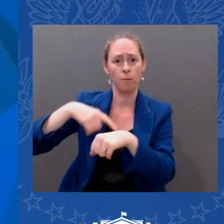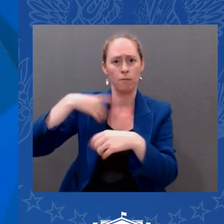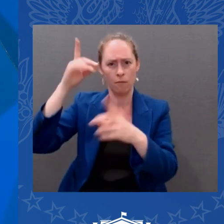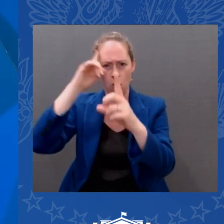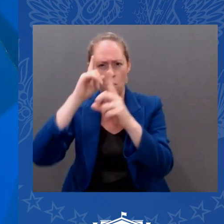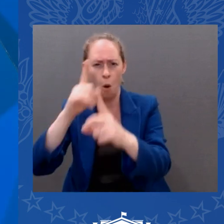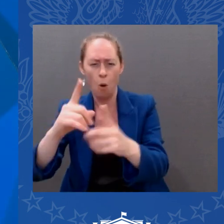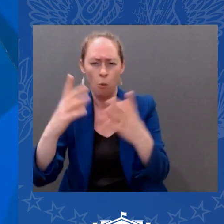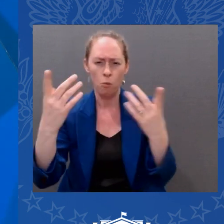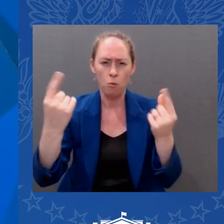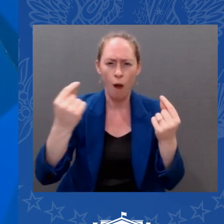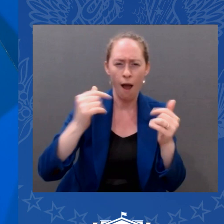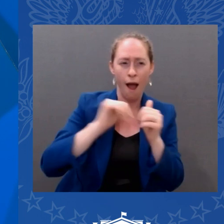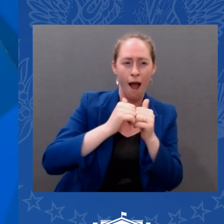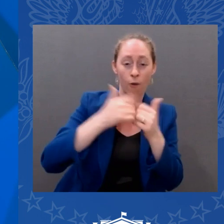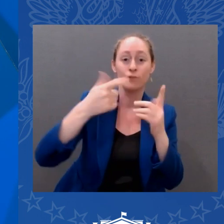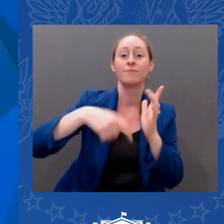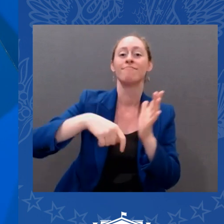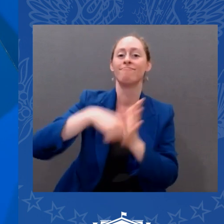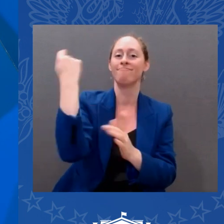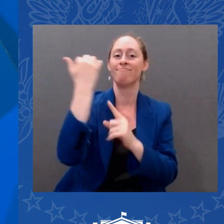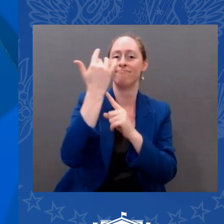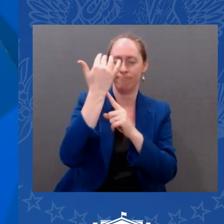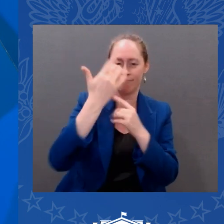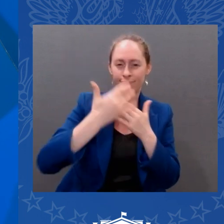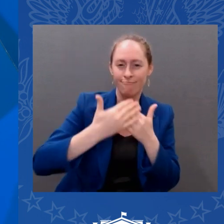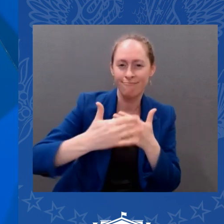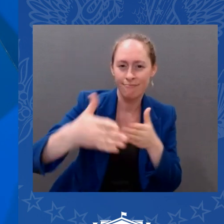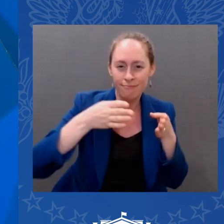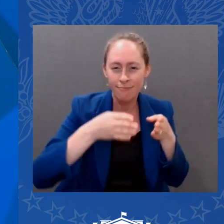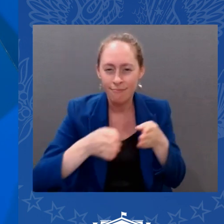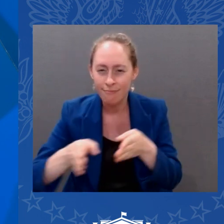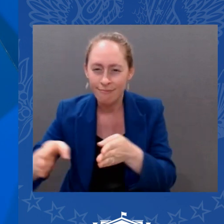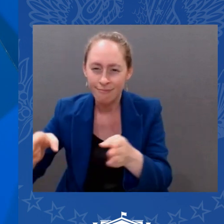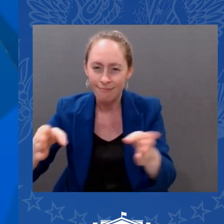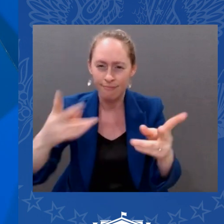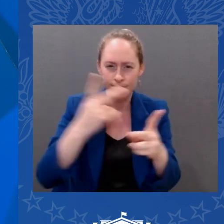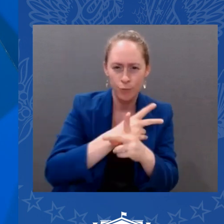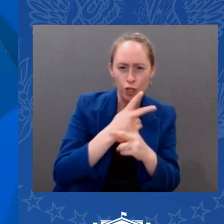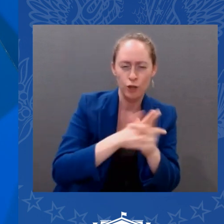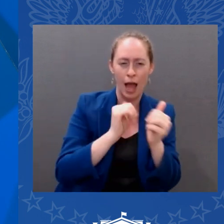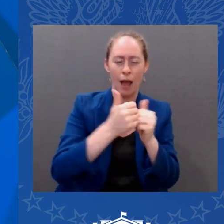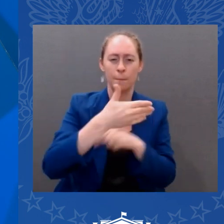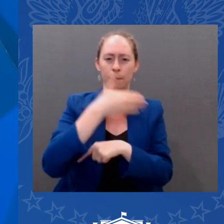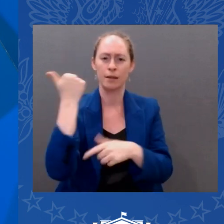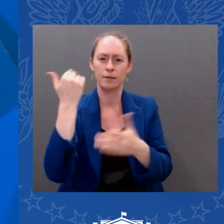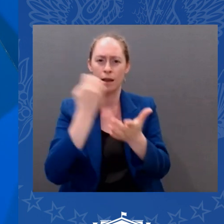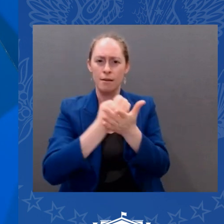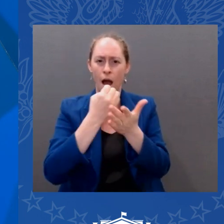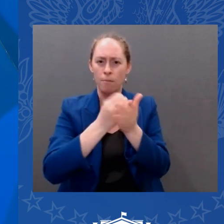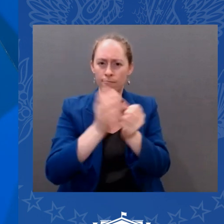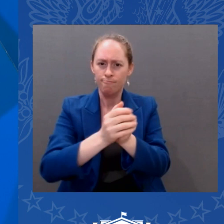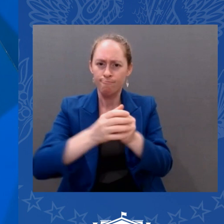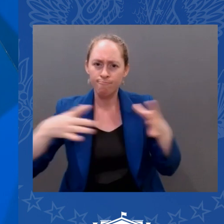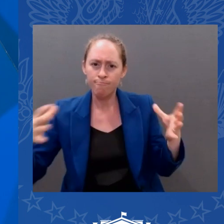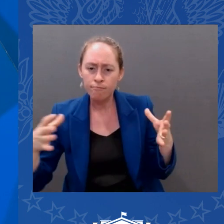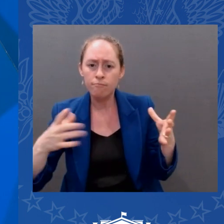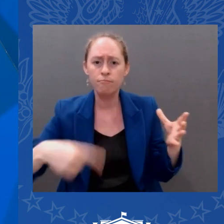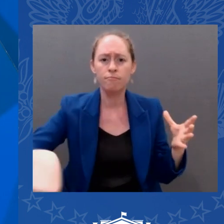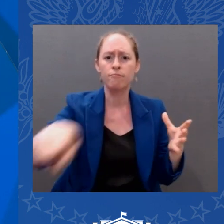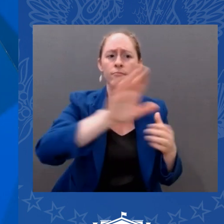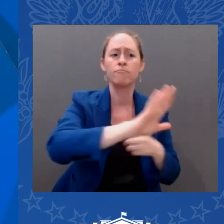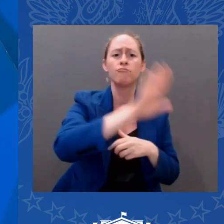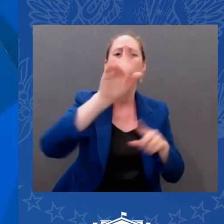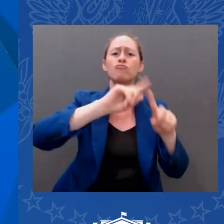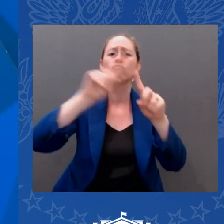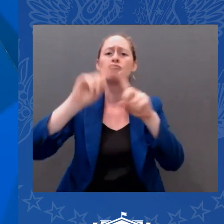grow our economies and improve the lives of our people. And together, we have